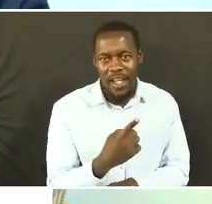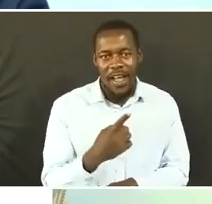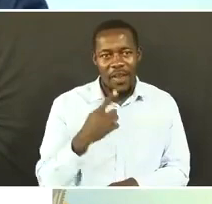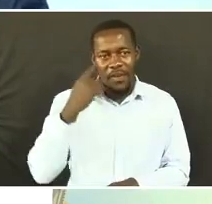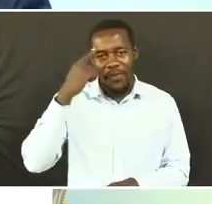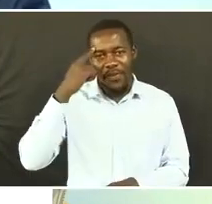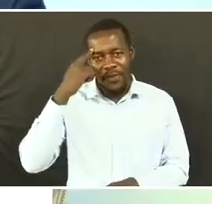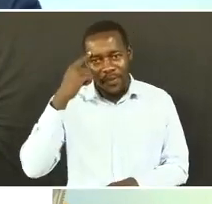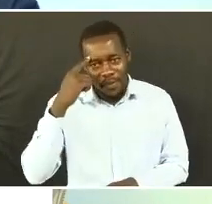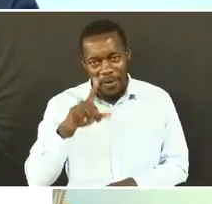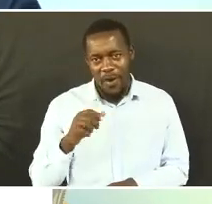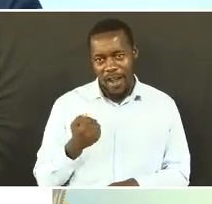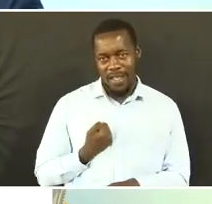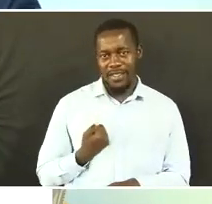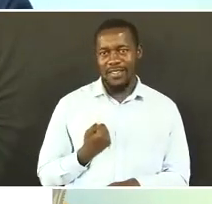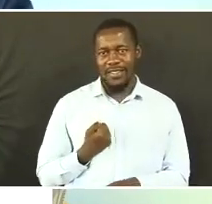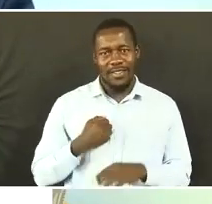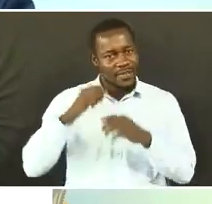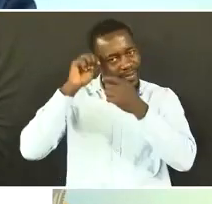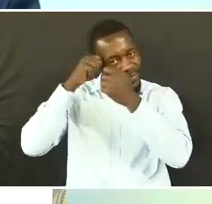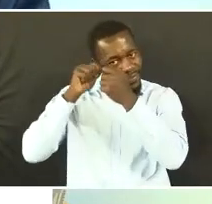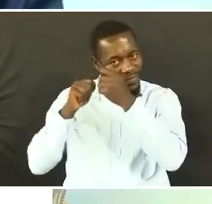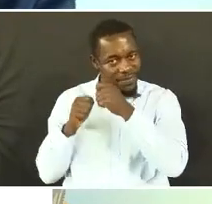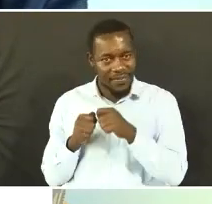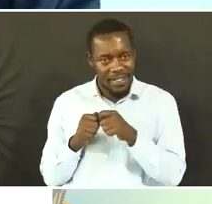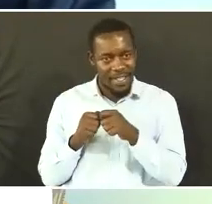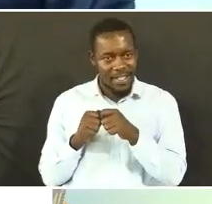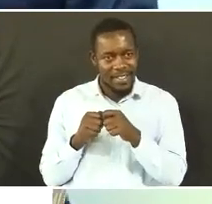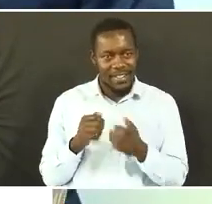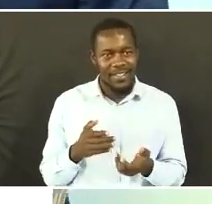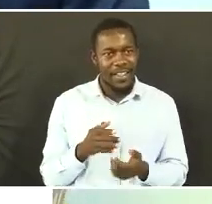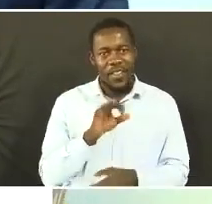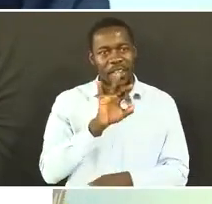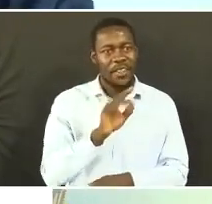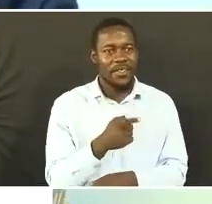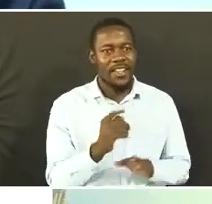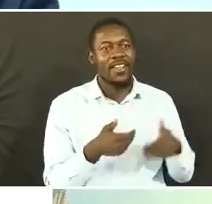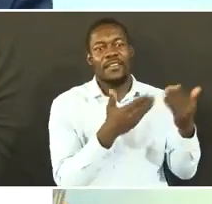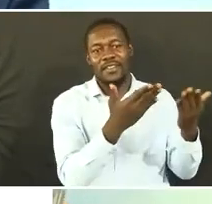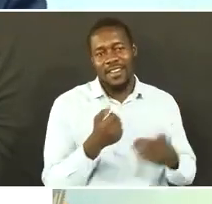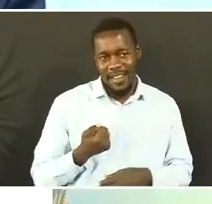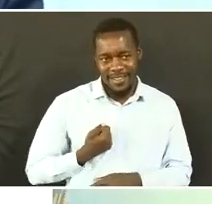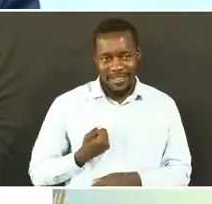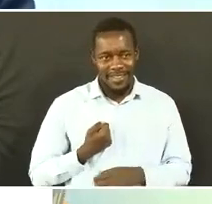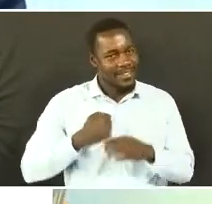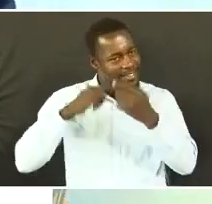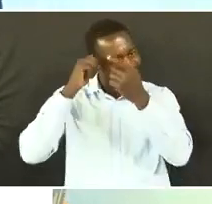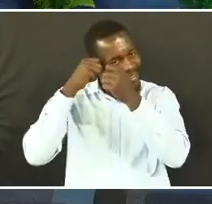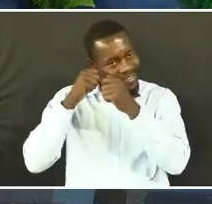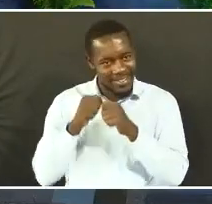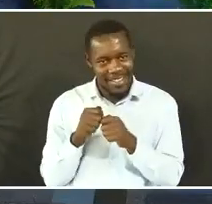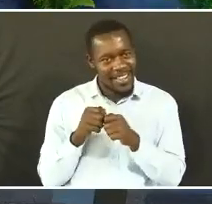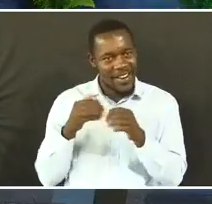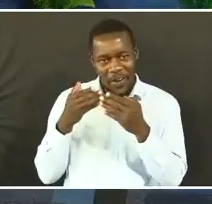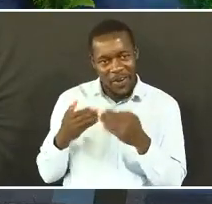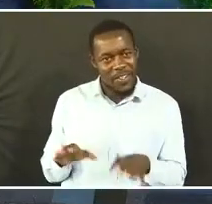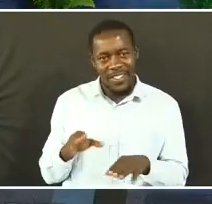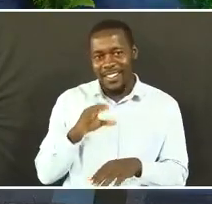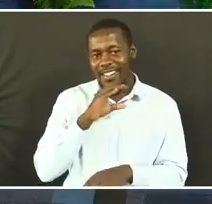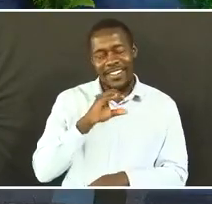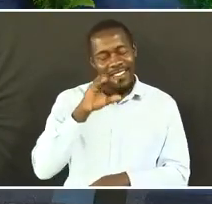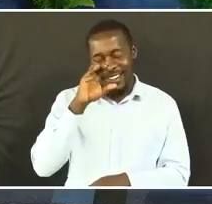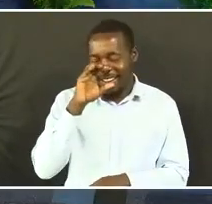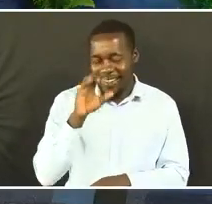after party after party after party for prodigal Sean. Prodigal Sean lived like Esau of old,